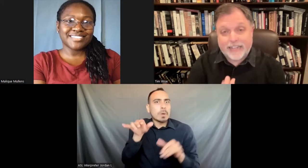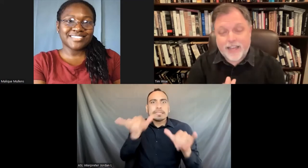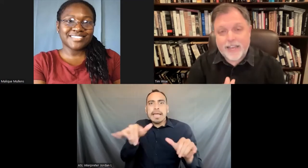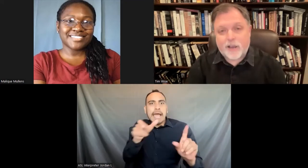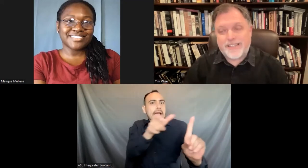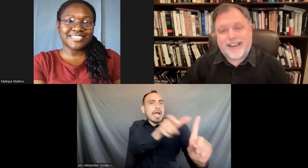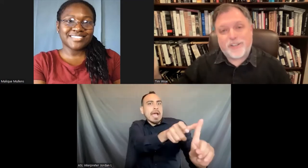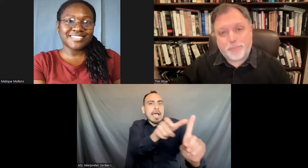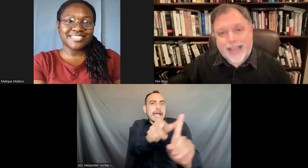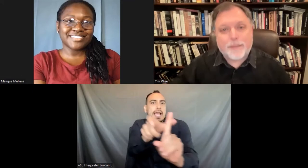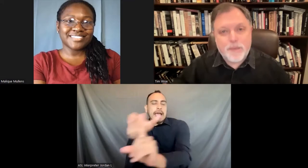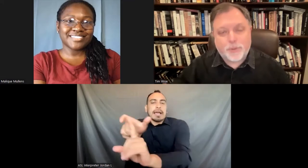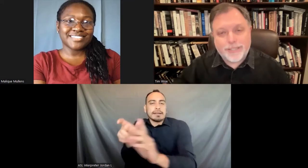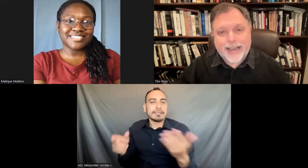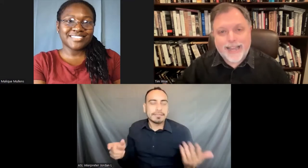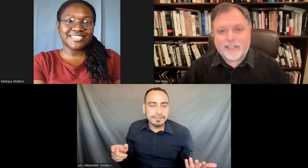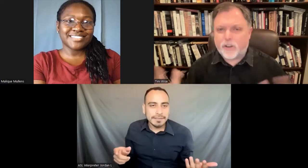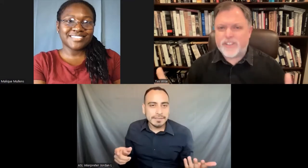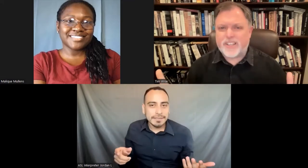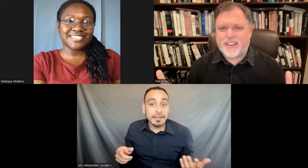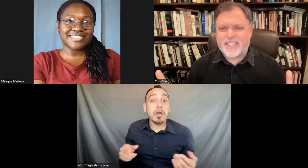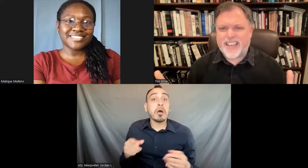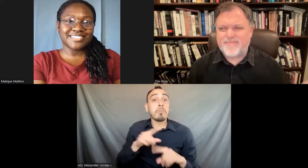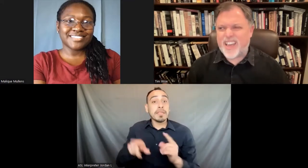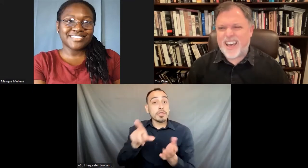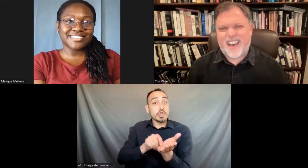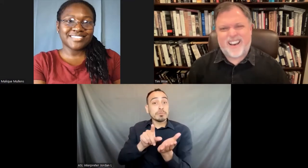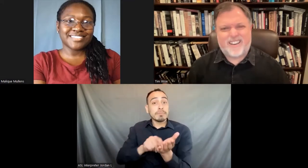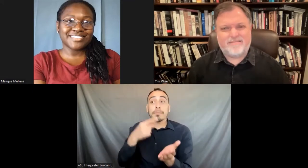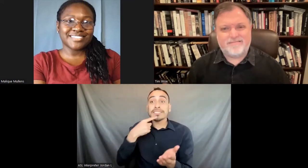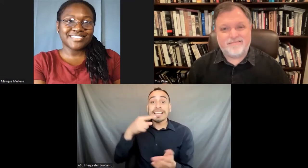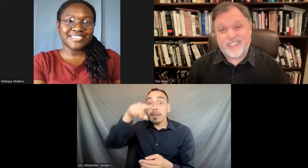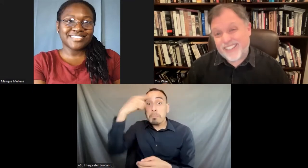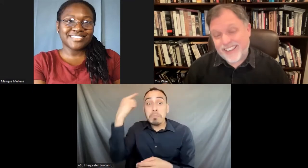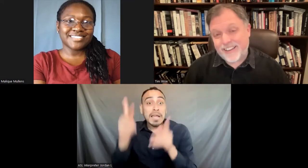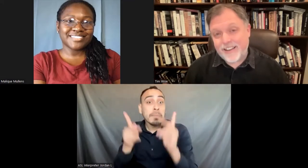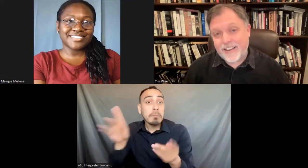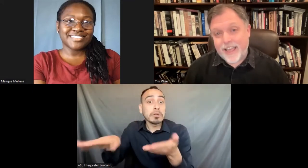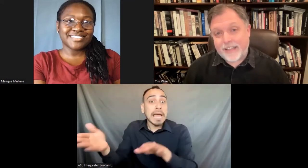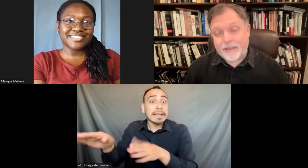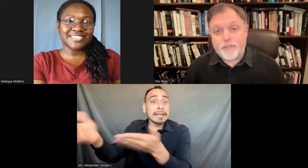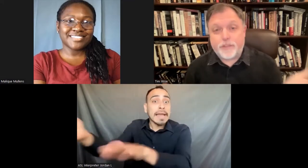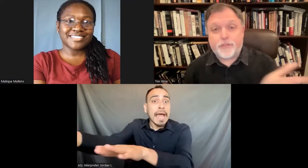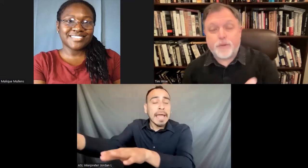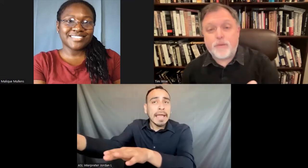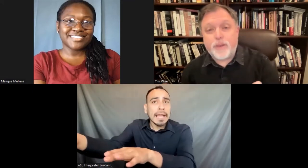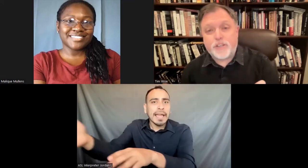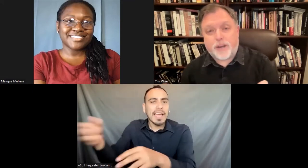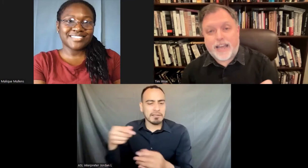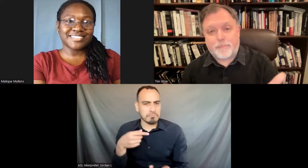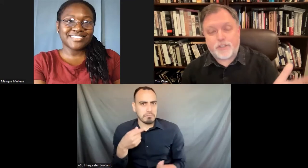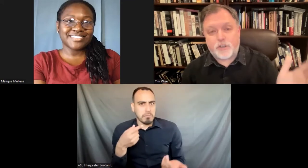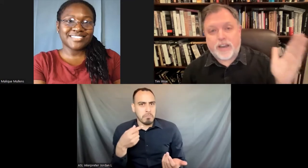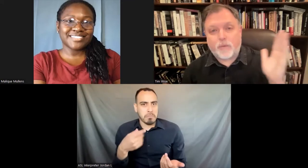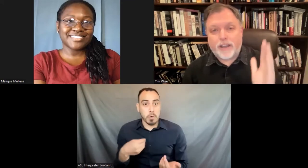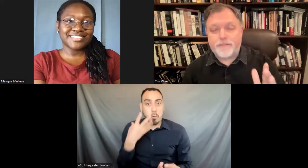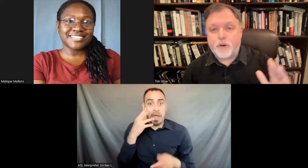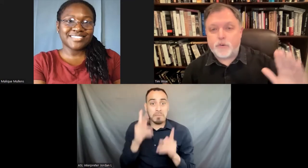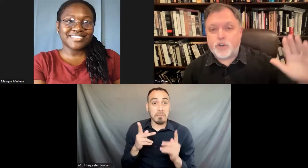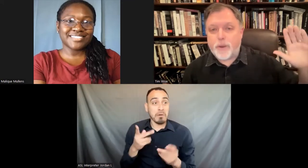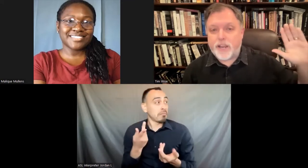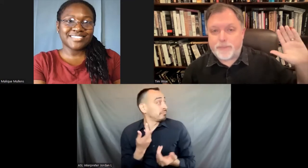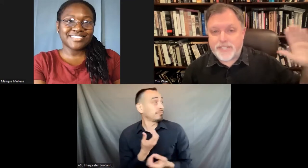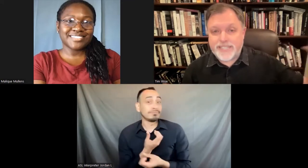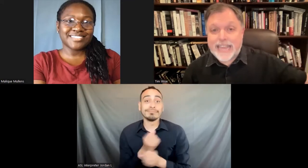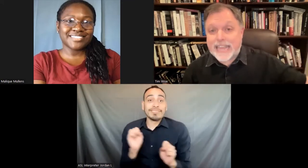The headline comes out as Black people dying. And all of a sudden it's like, oh, really? And then within 3 weeks, what happens? You got white